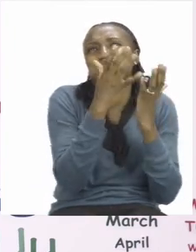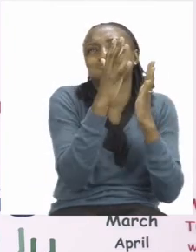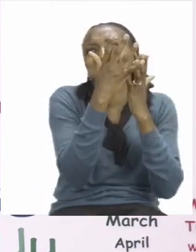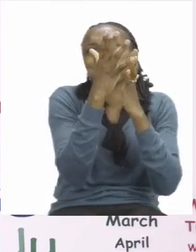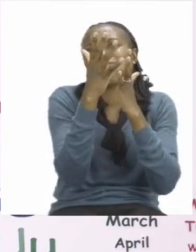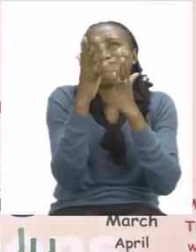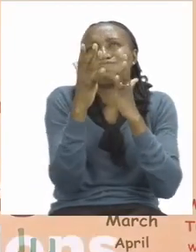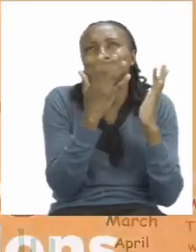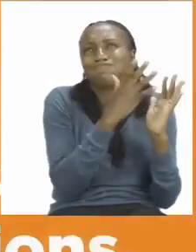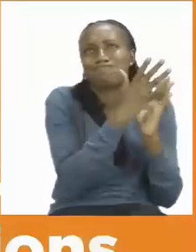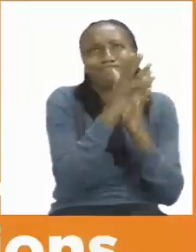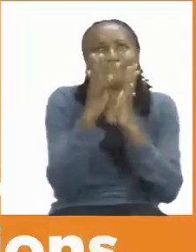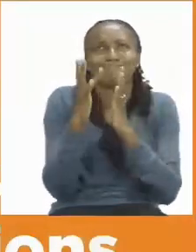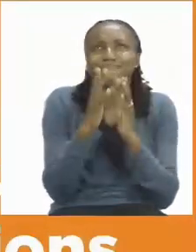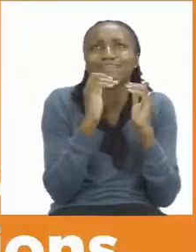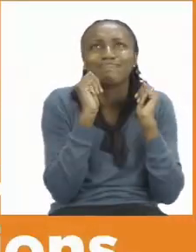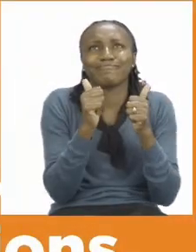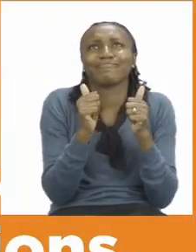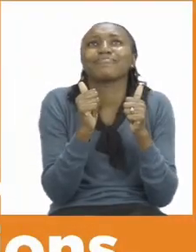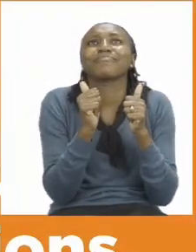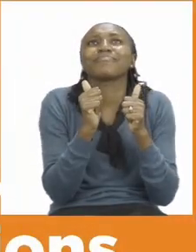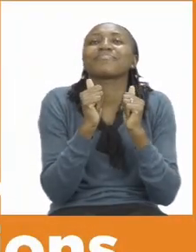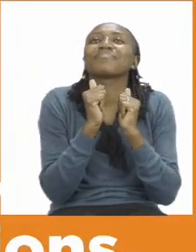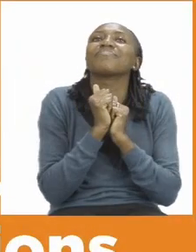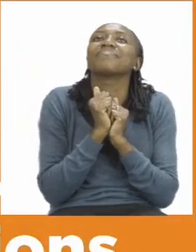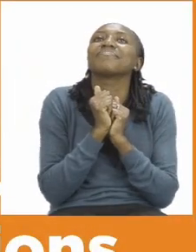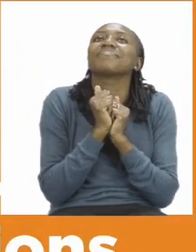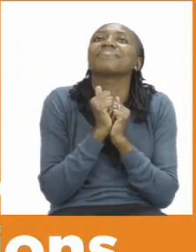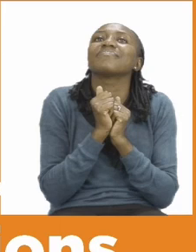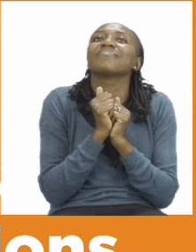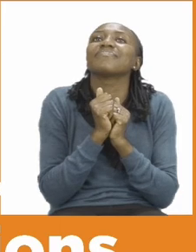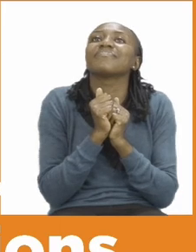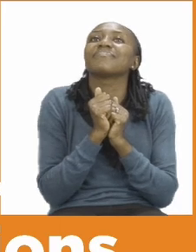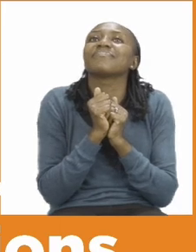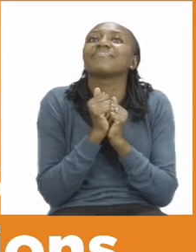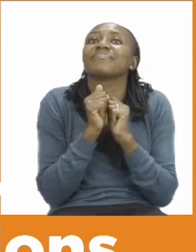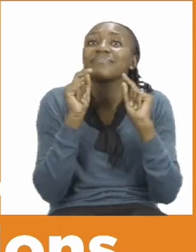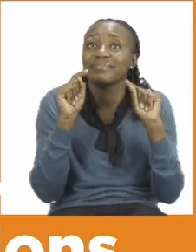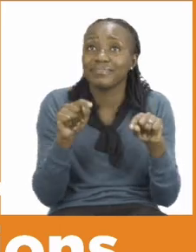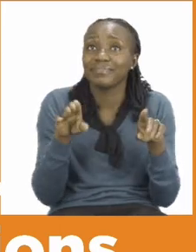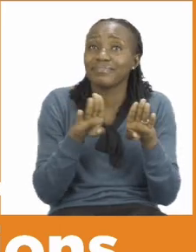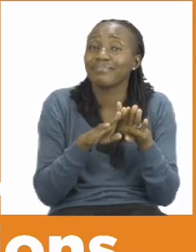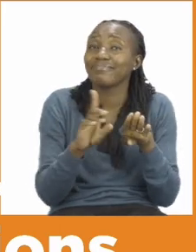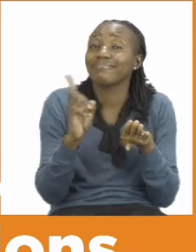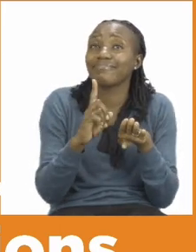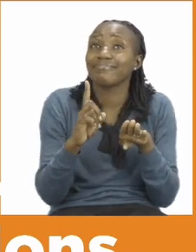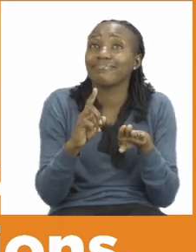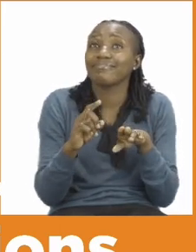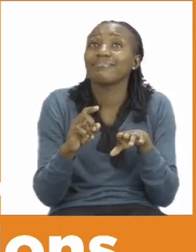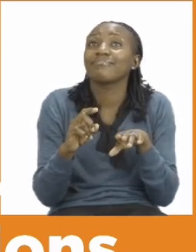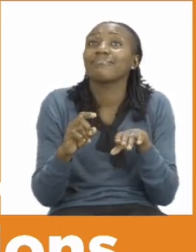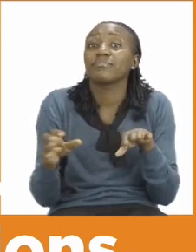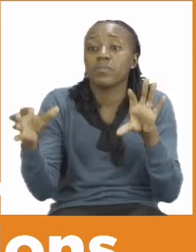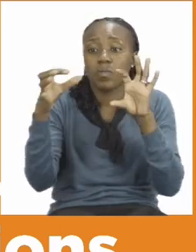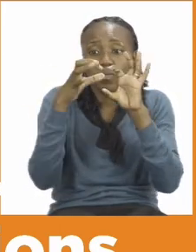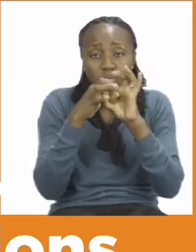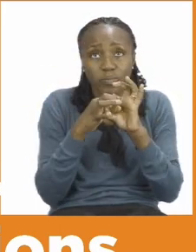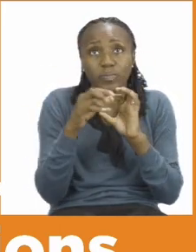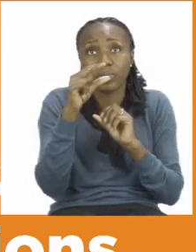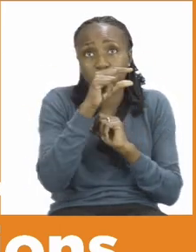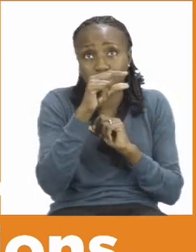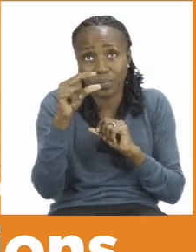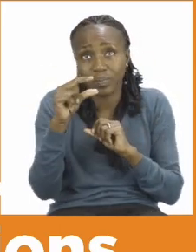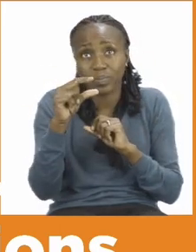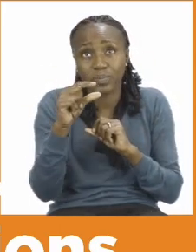away. Yay! Good job, everyone! For today's lesson, we will be doing uses